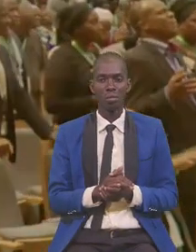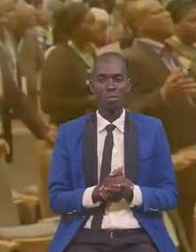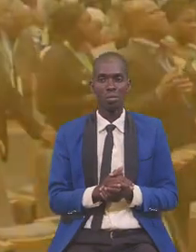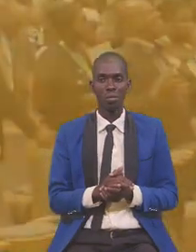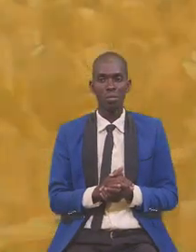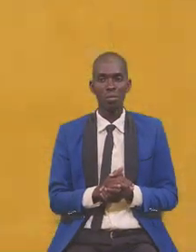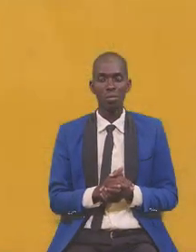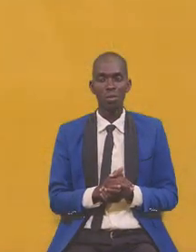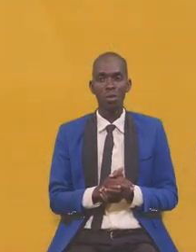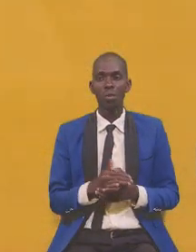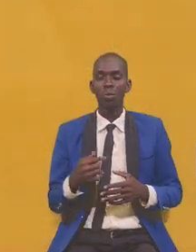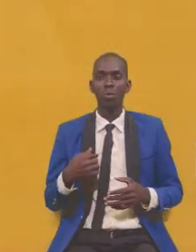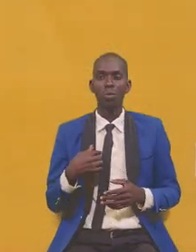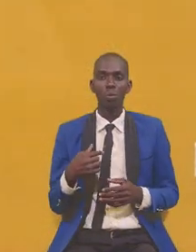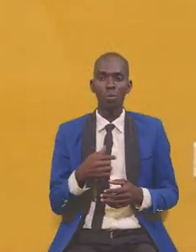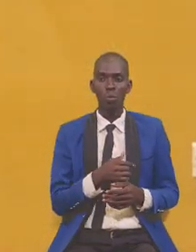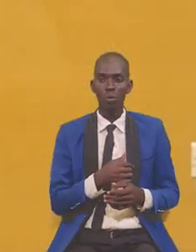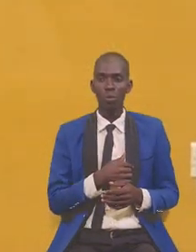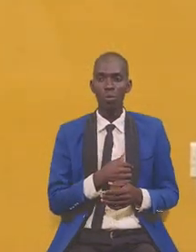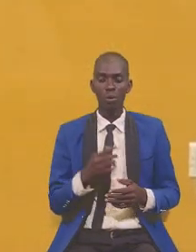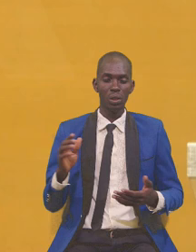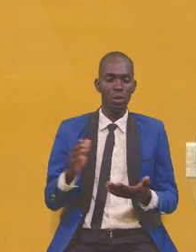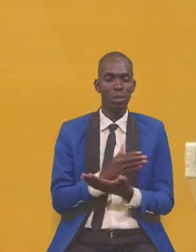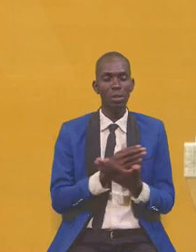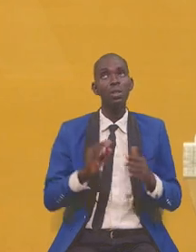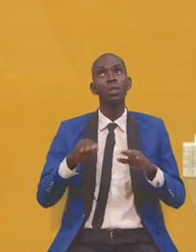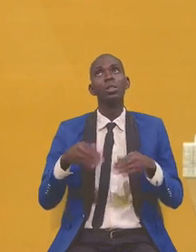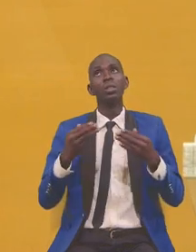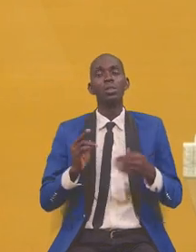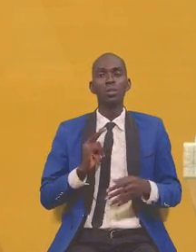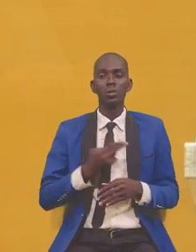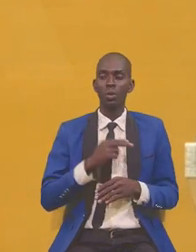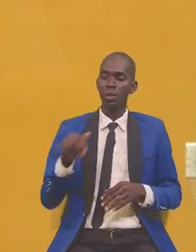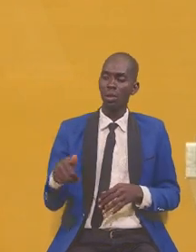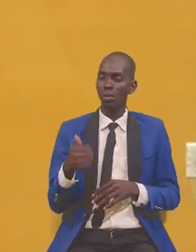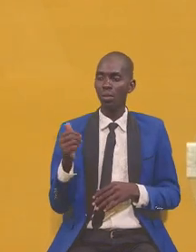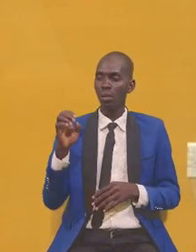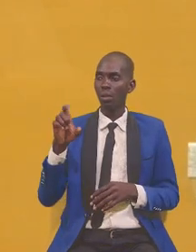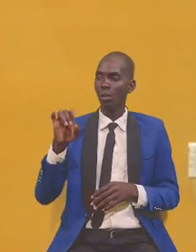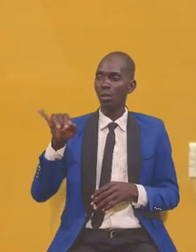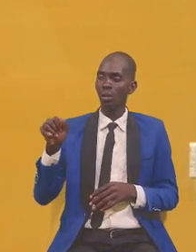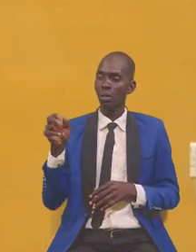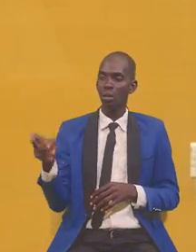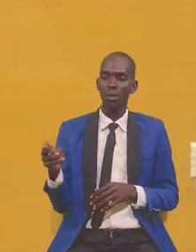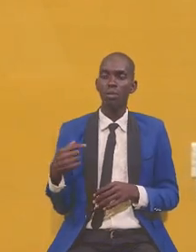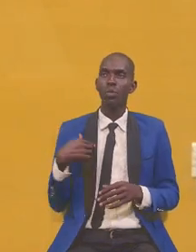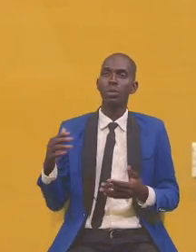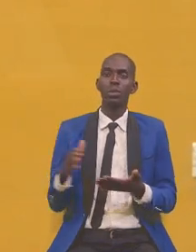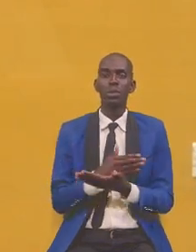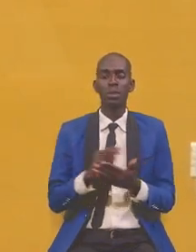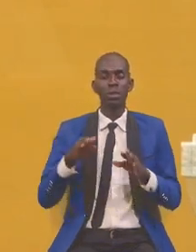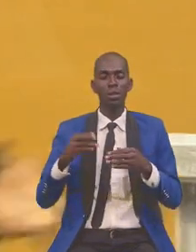We sing, give us an Elijah today. We sing, give us an Ezekiel